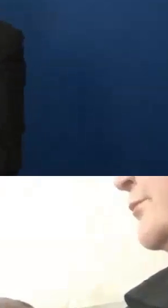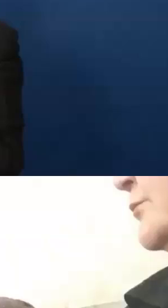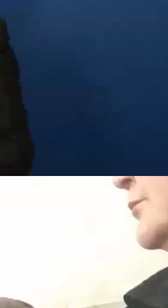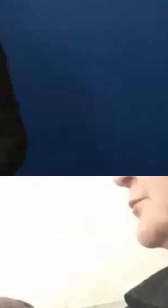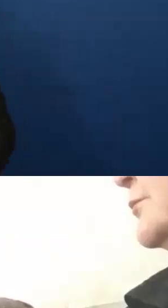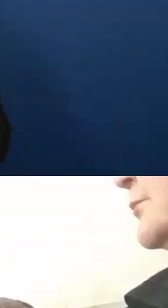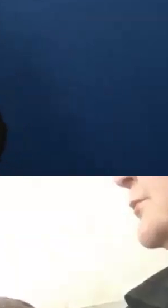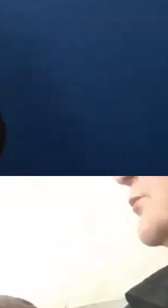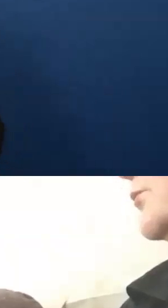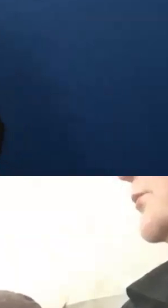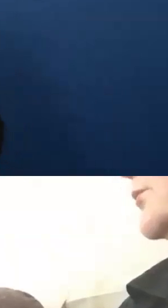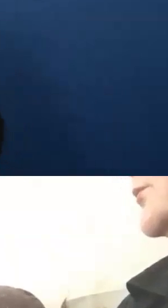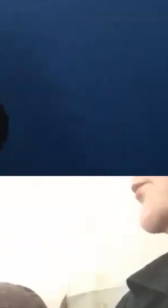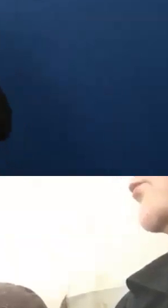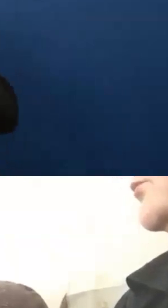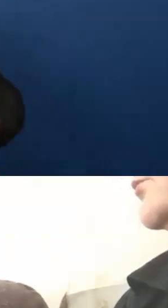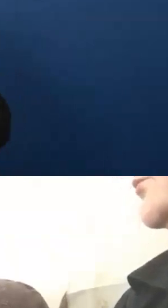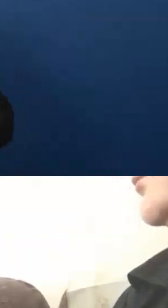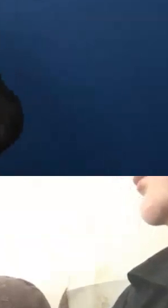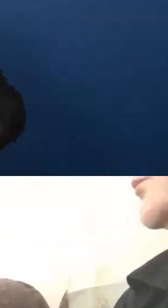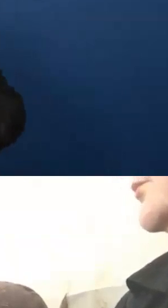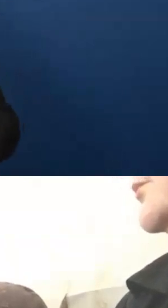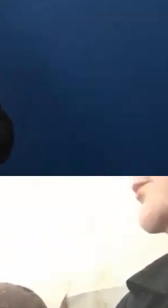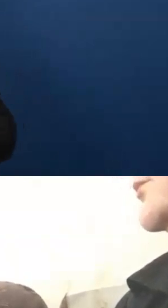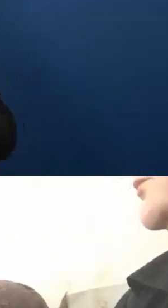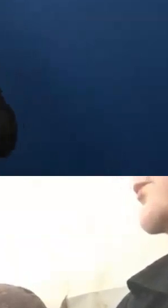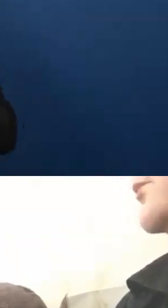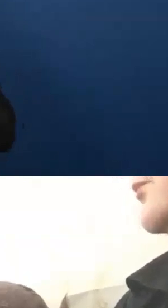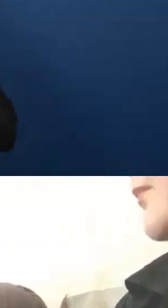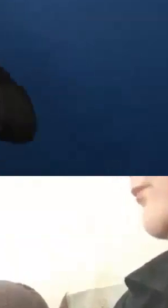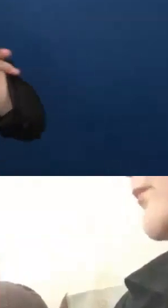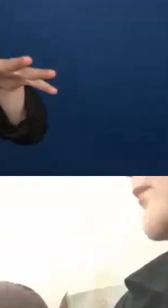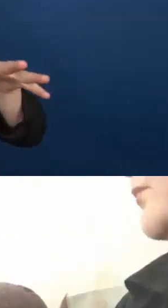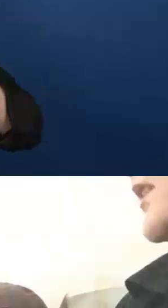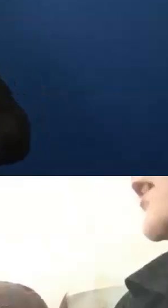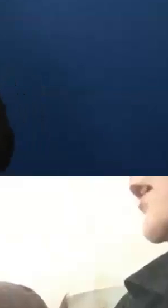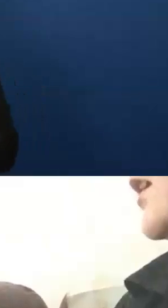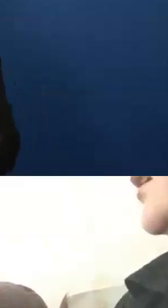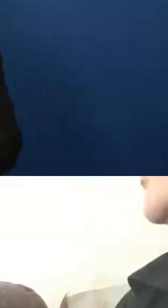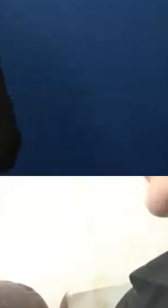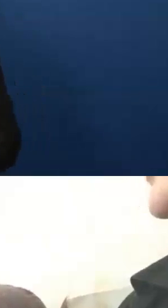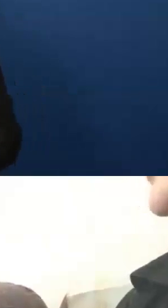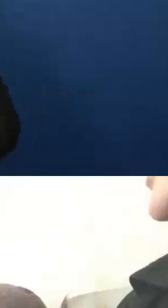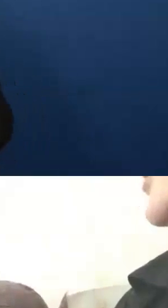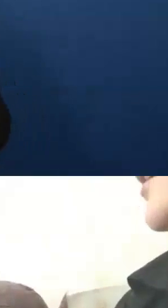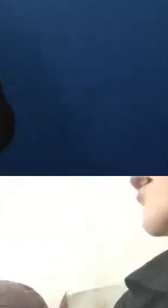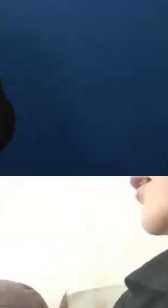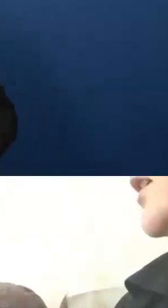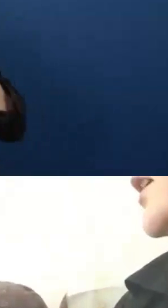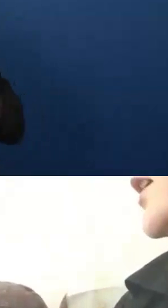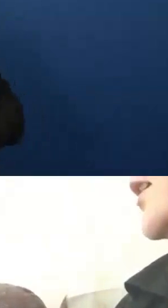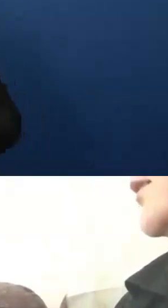years, I think. Mm. So I think it's important people to realize that this isn't just our communication, this is an